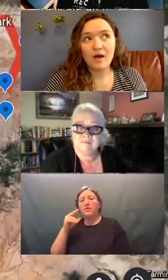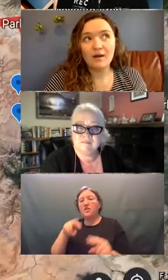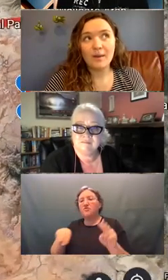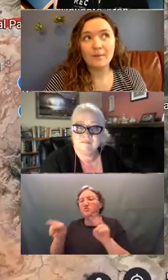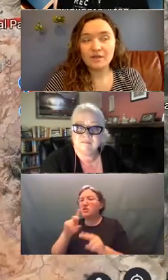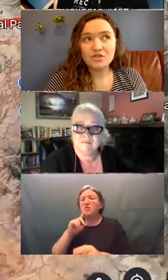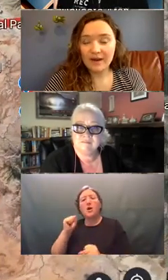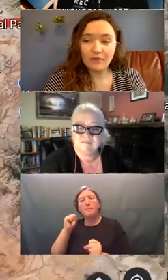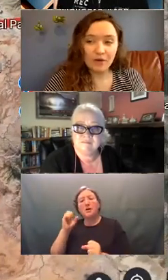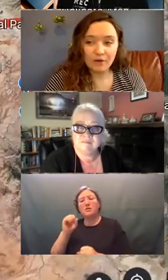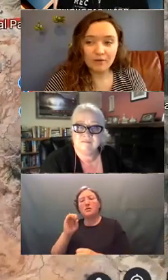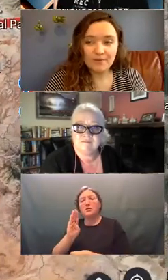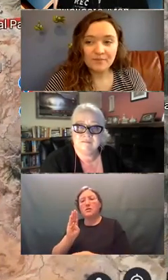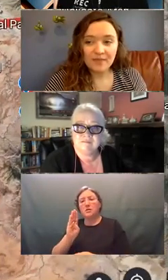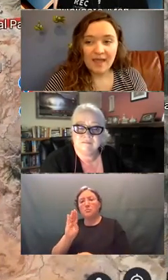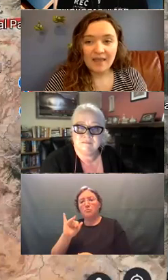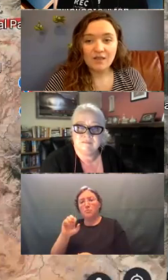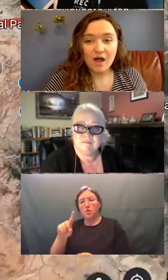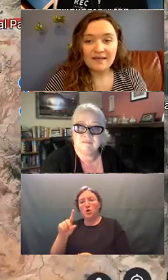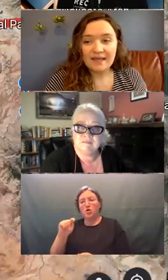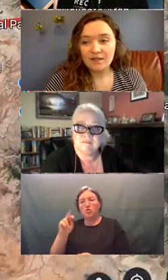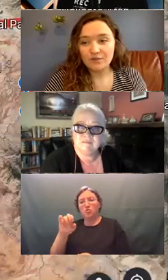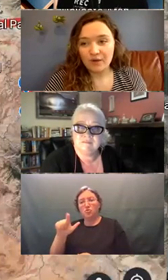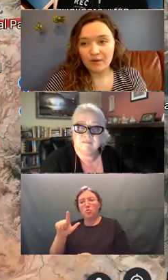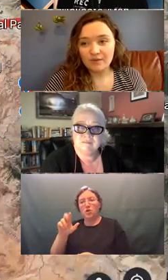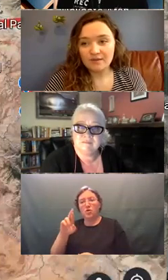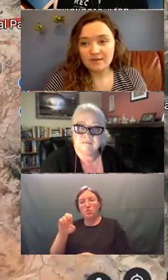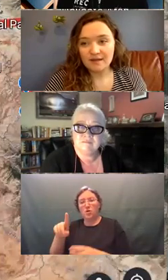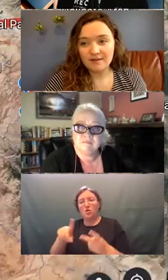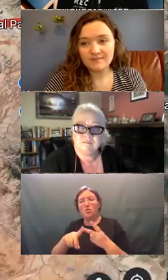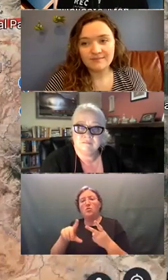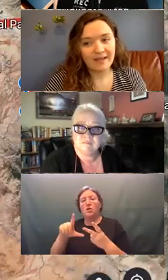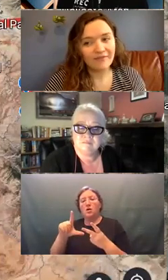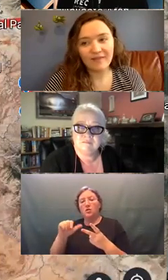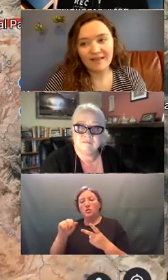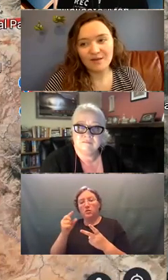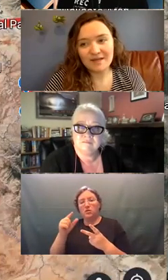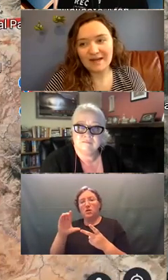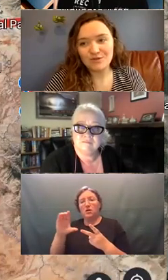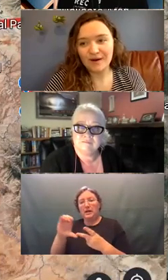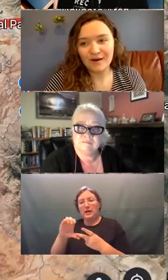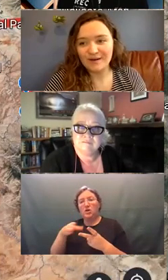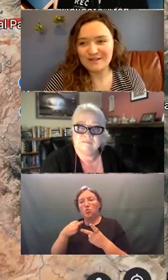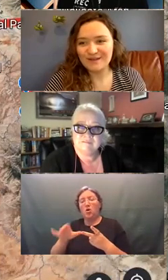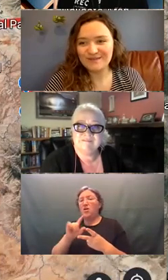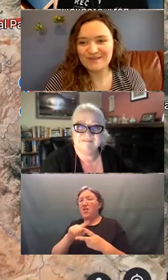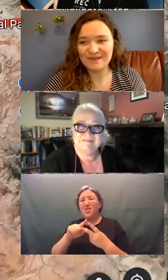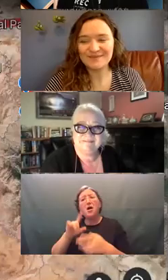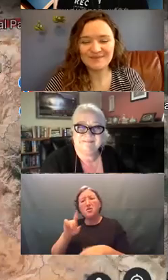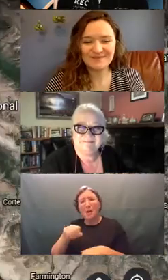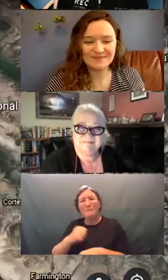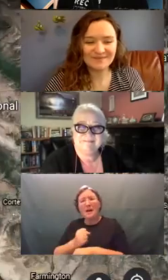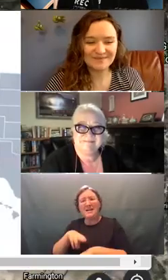incredible on Bird Trail Road and Long Canyon Road. I feel like that could be a national park on its own.